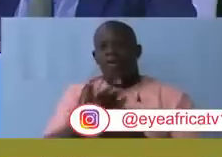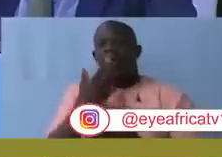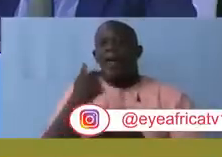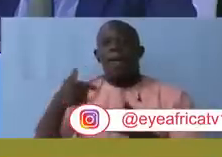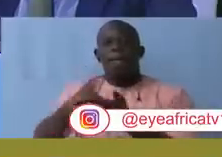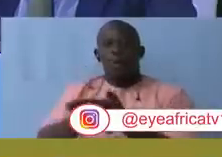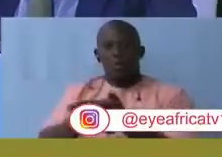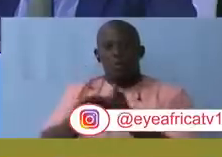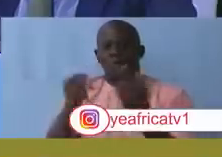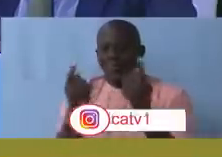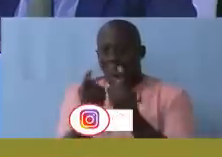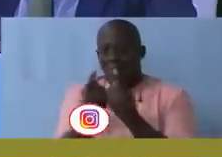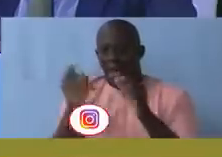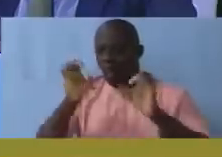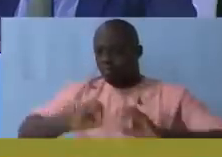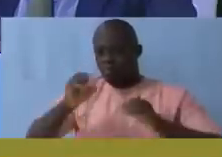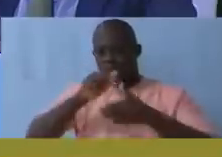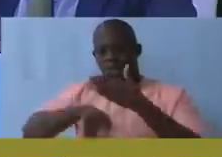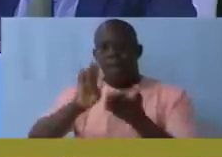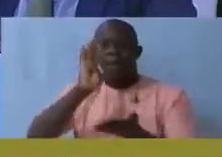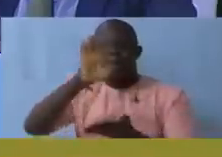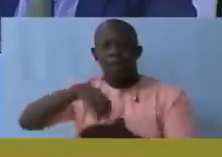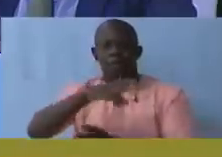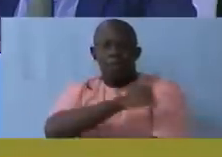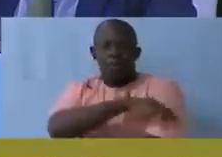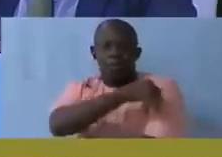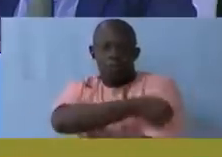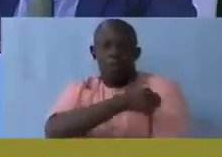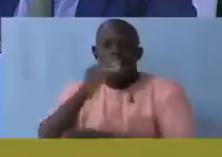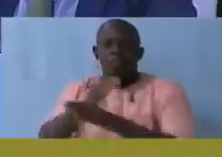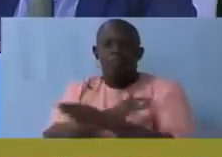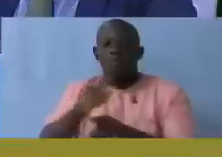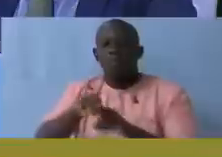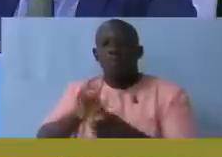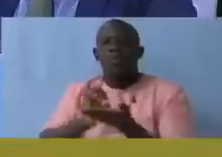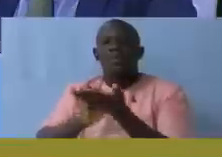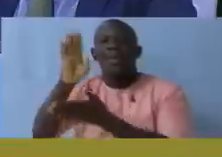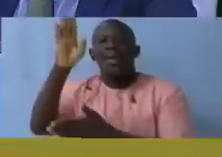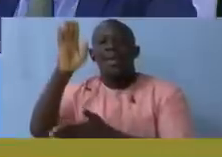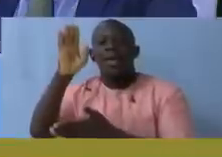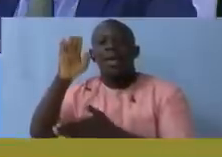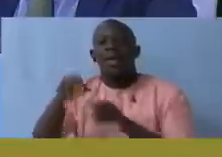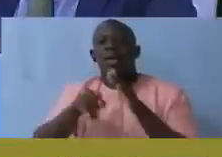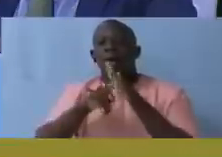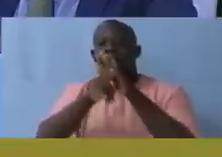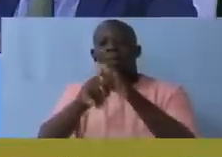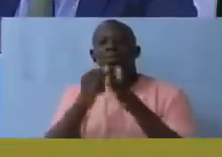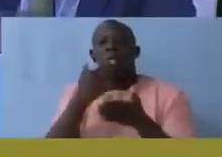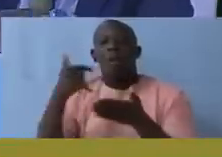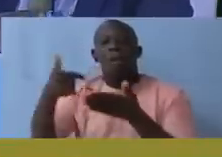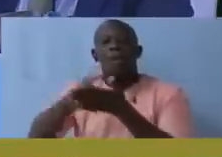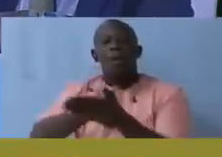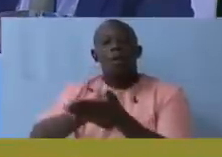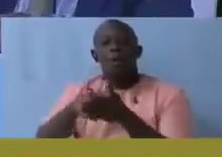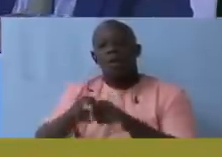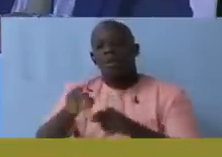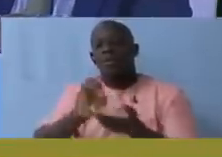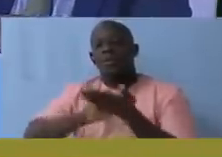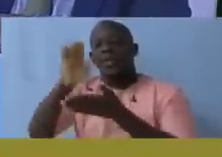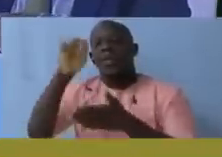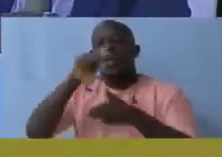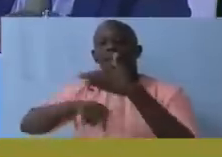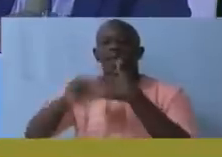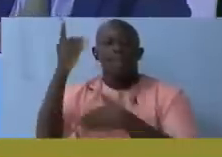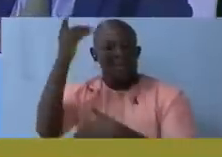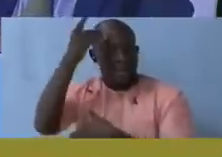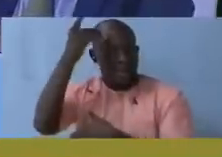time. Because I used to send initial samples to Dhaka for